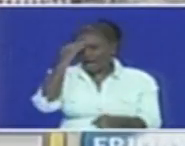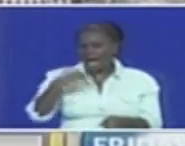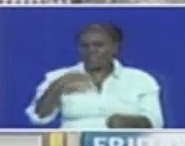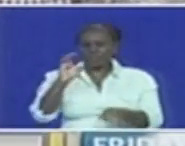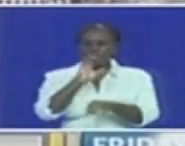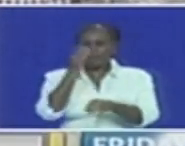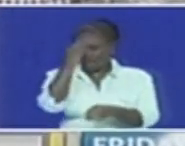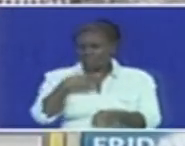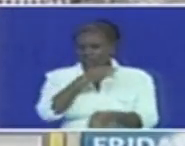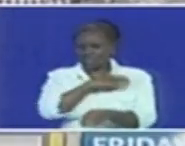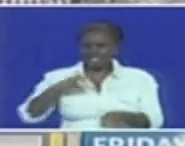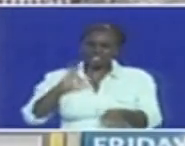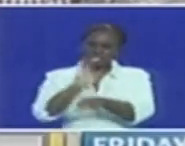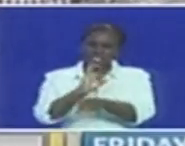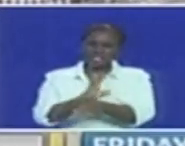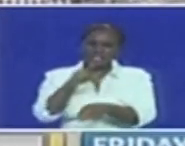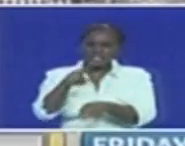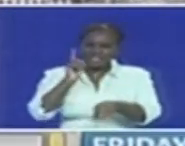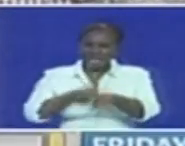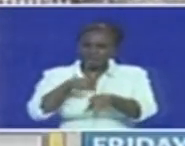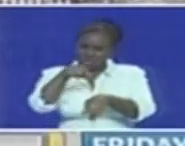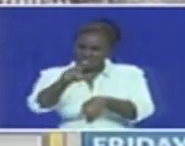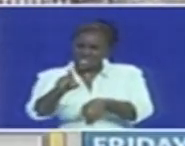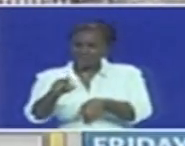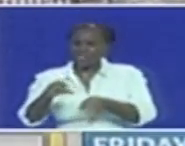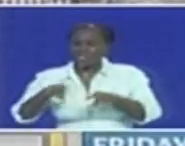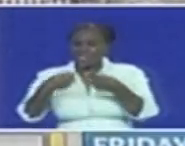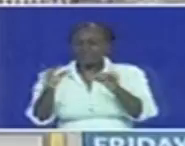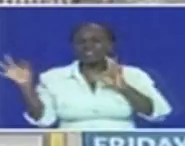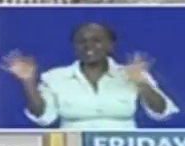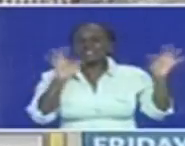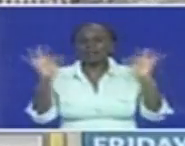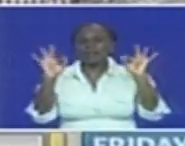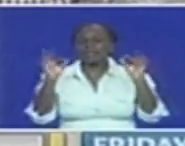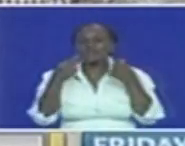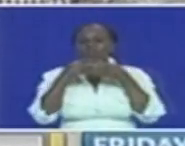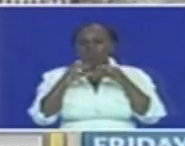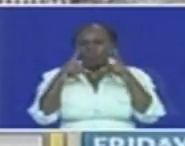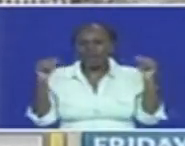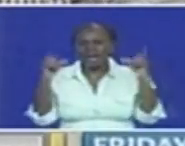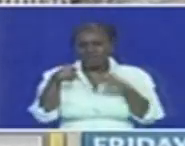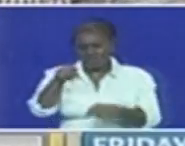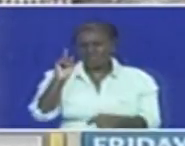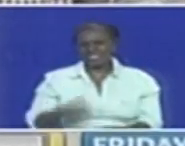right. Willis, is now that time that you give us your surprise word or words?